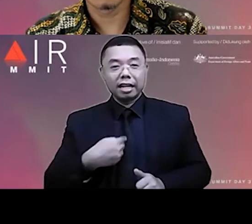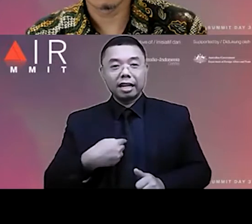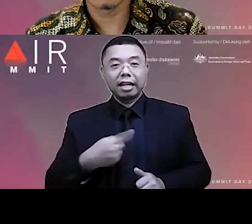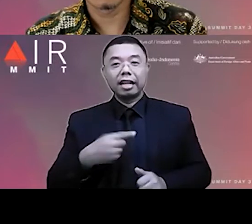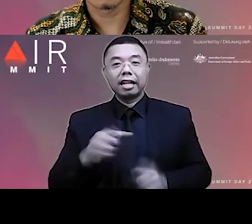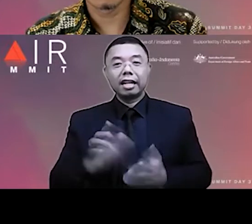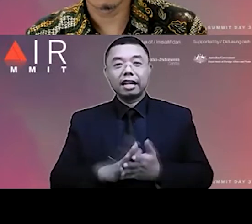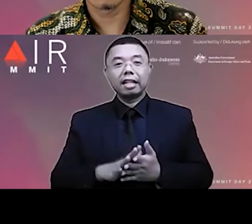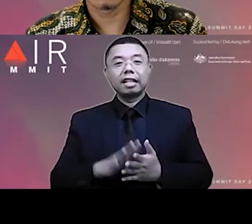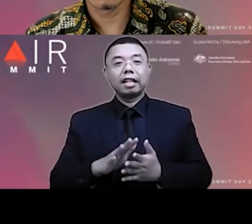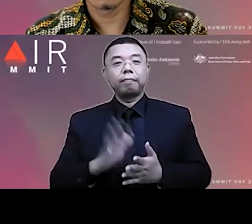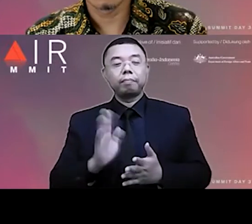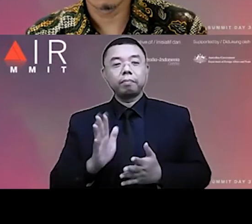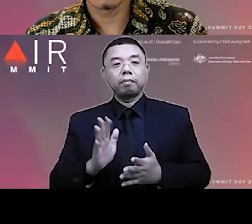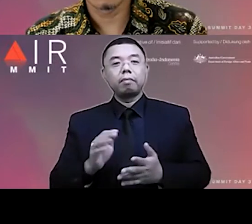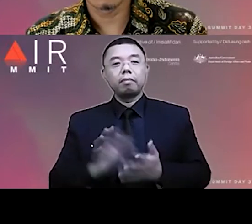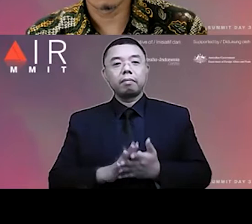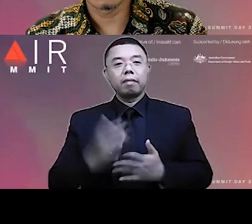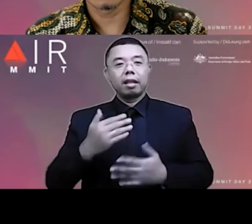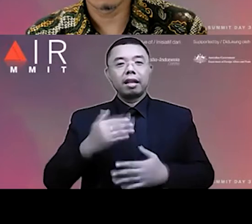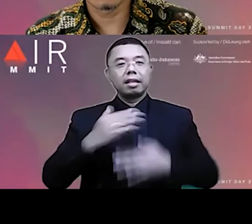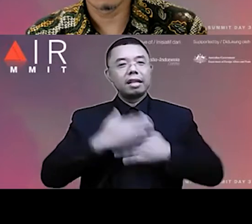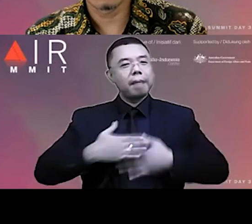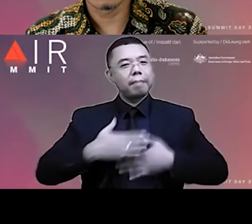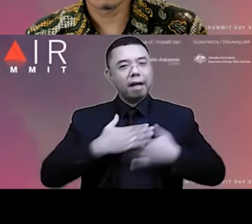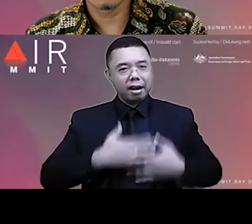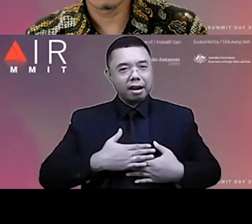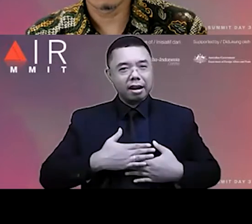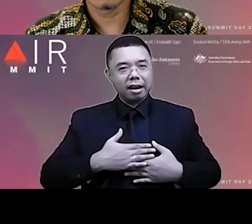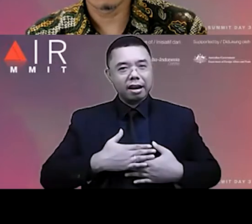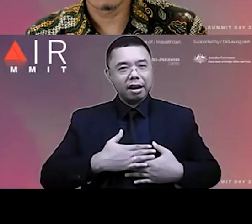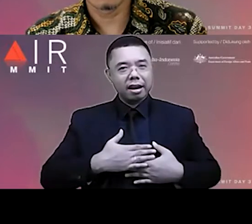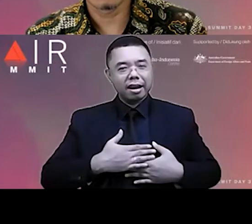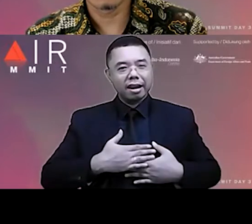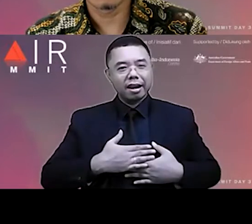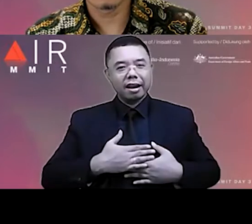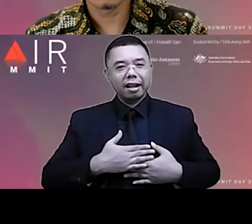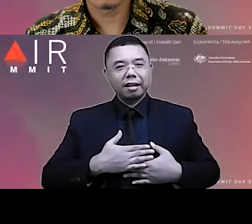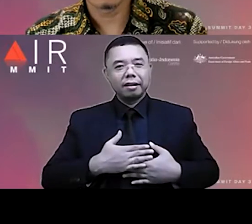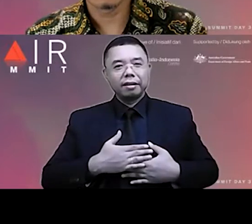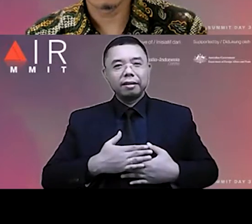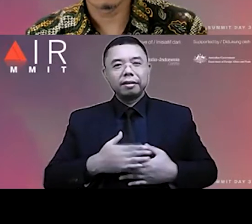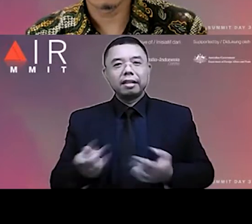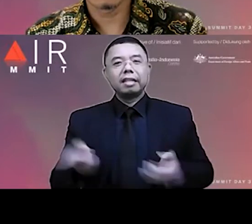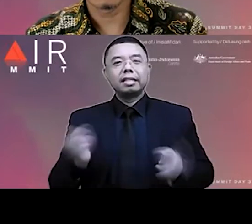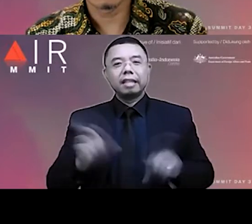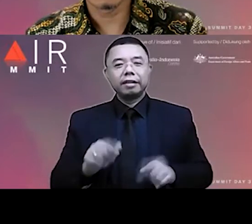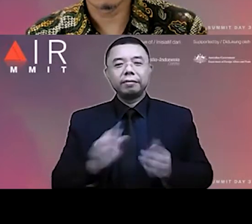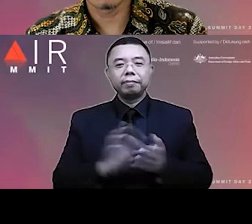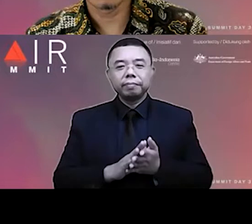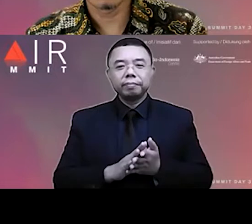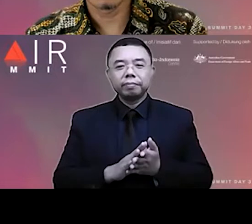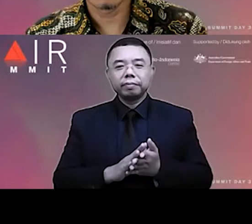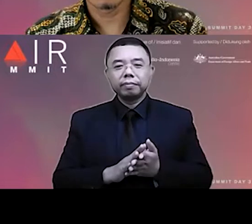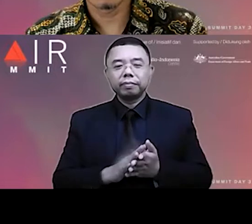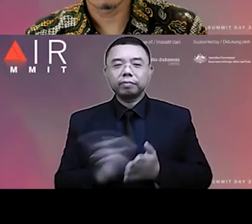We actually our sanity level actually, right? And that's number one. Point number two is, if we are safe